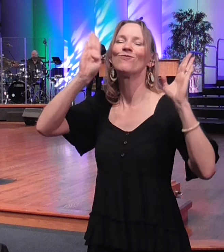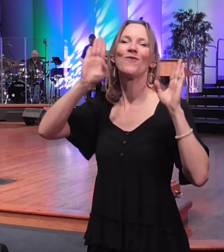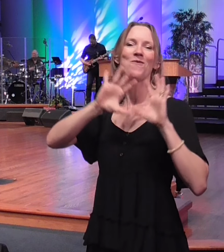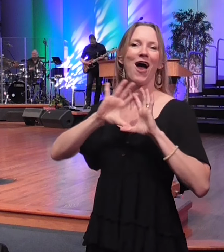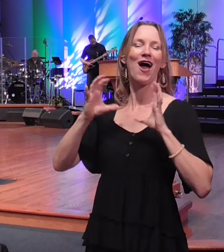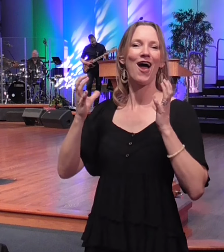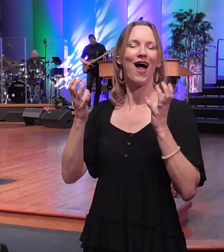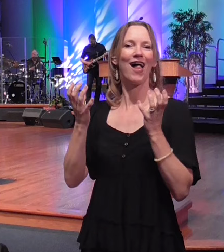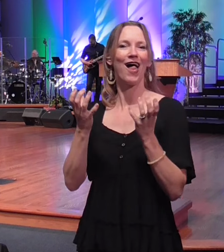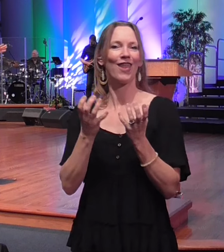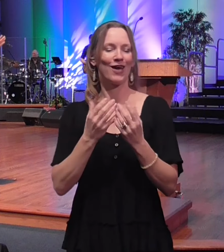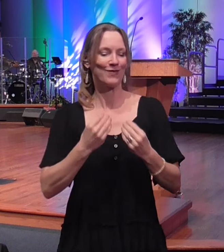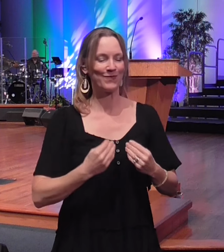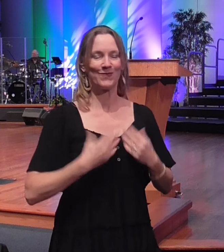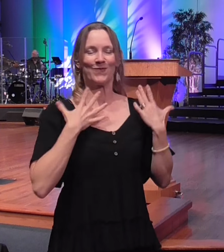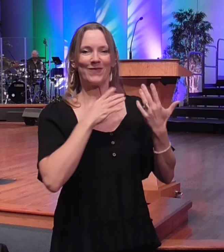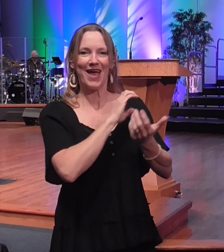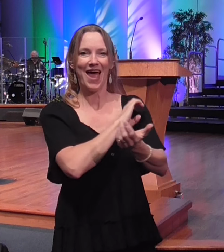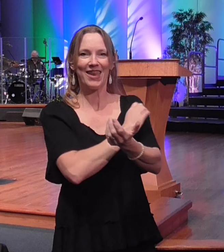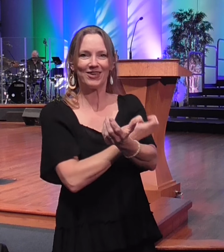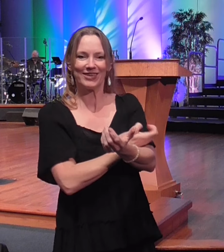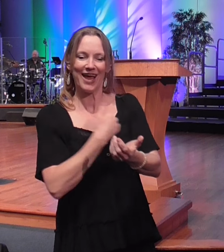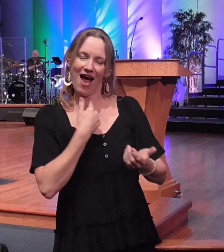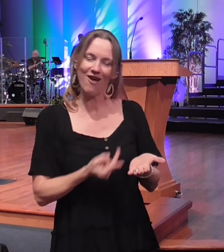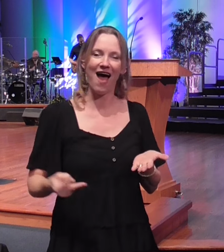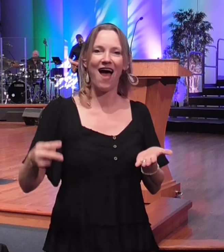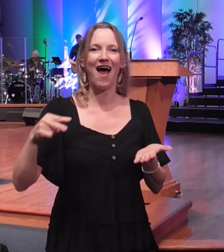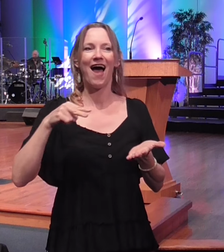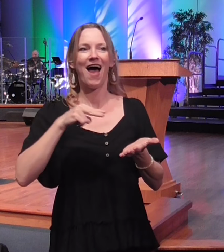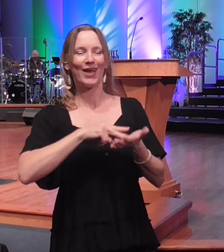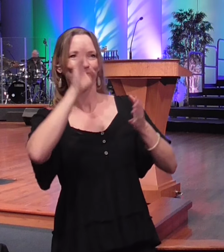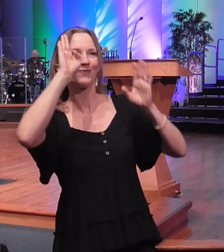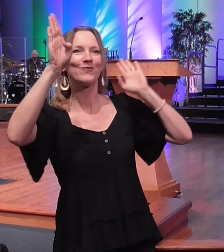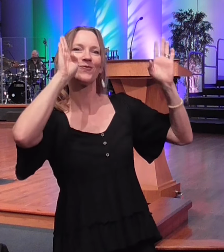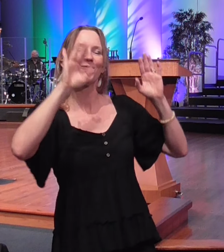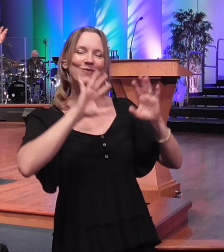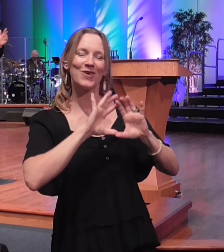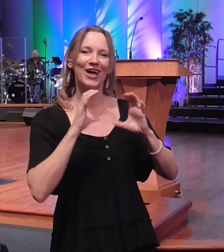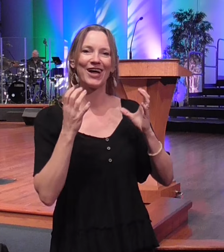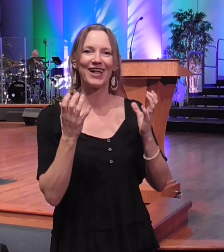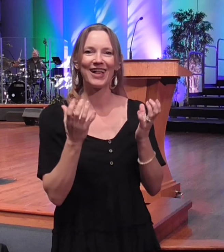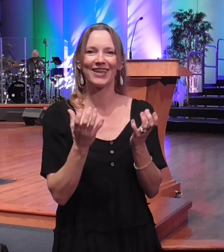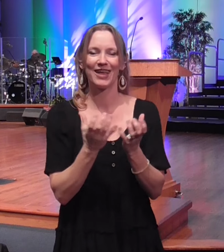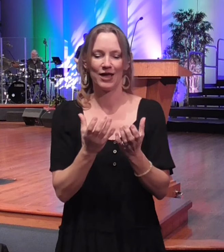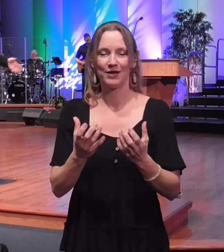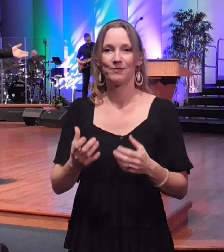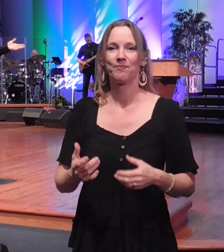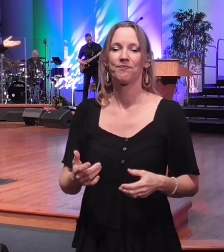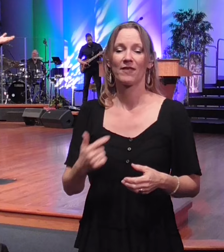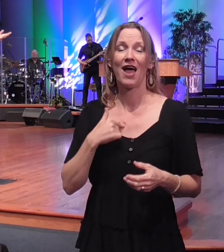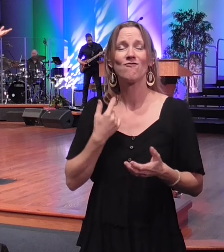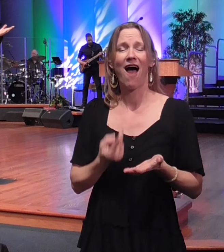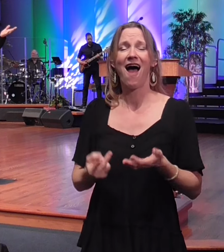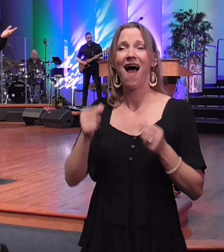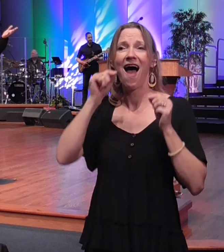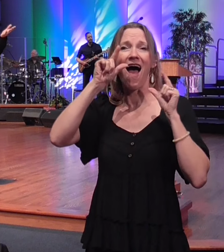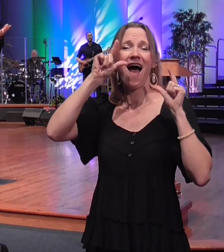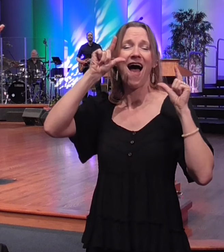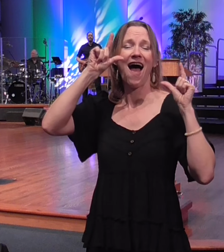world, yeah. With a burst of energy, I rise to greet the world.